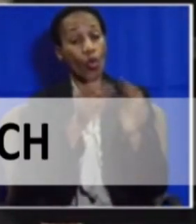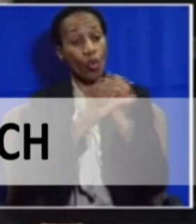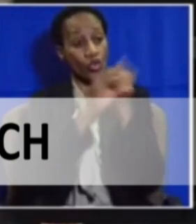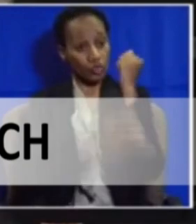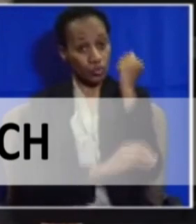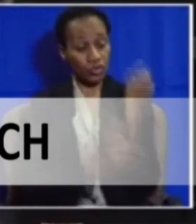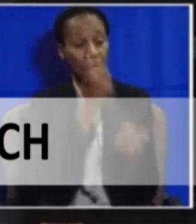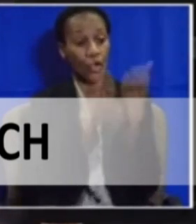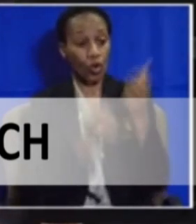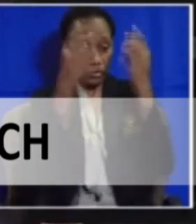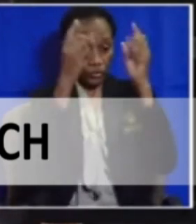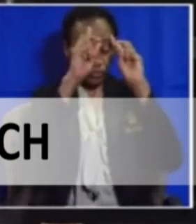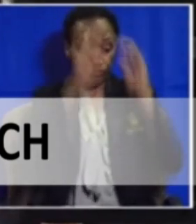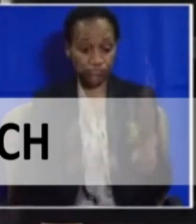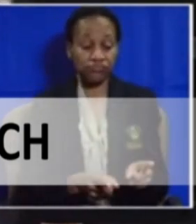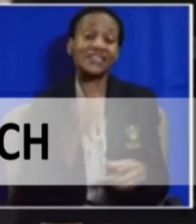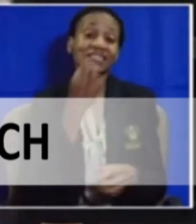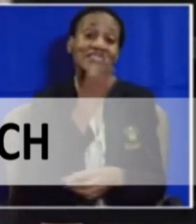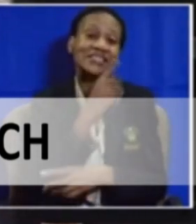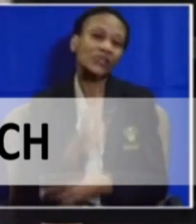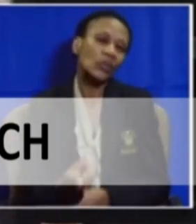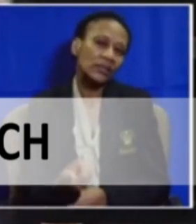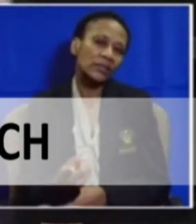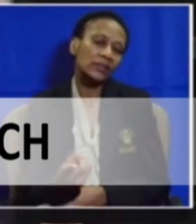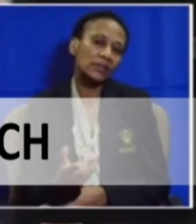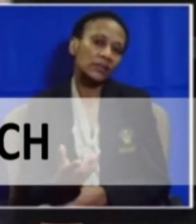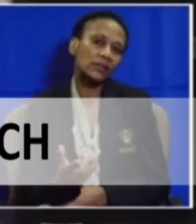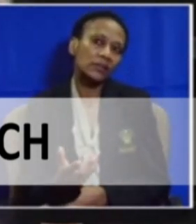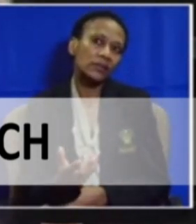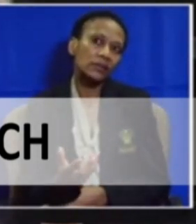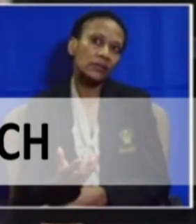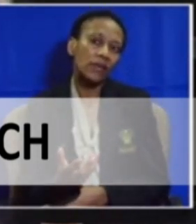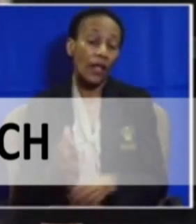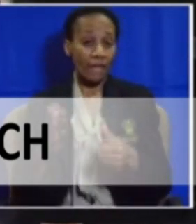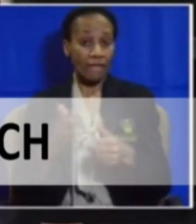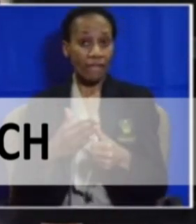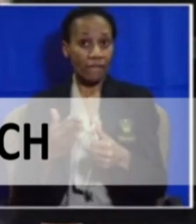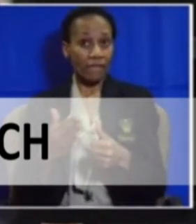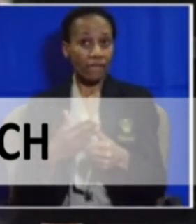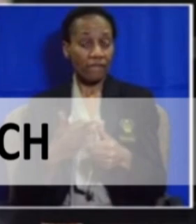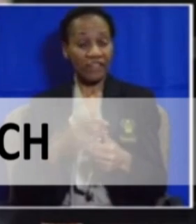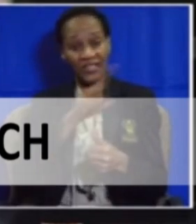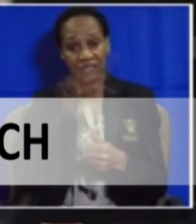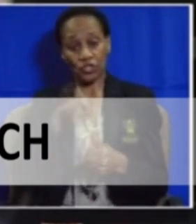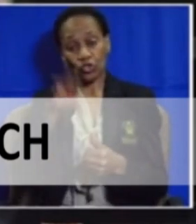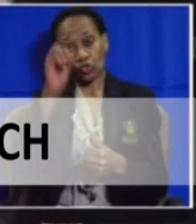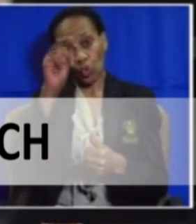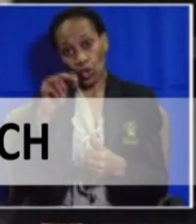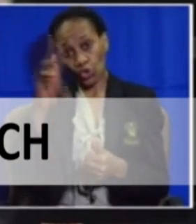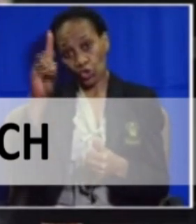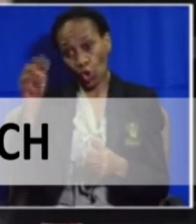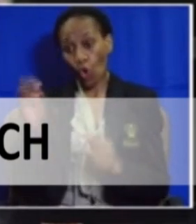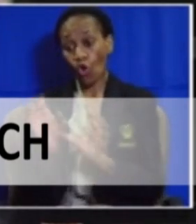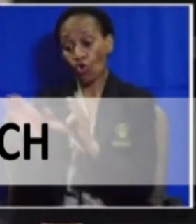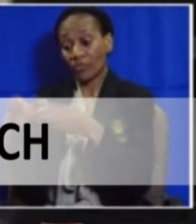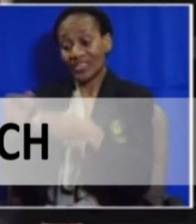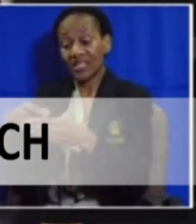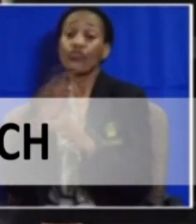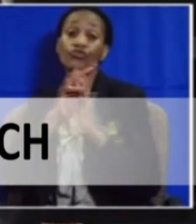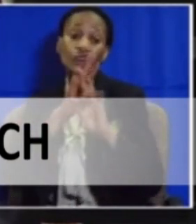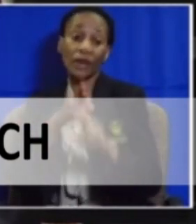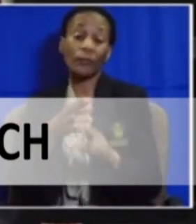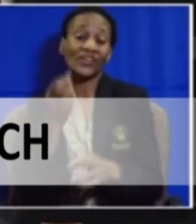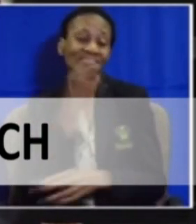judgment on the preferential procurement regulations and the first Zondo Commission report highlighted abuses in